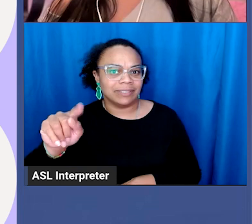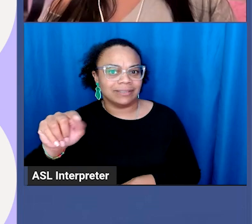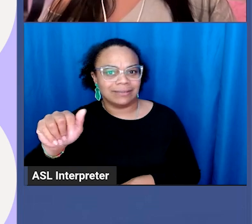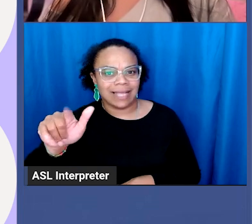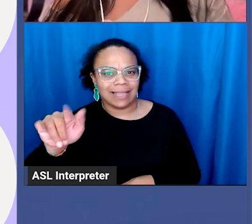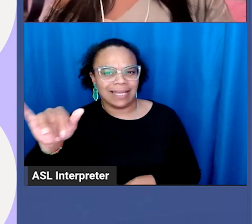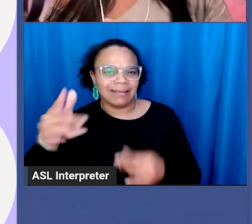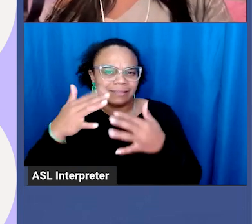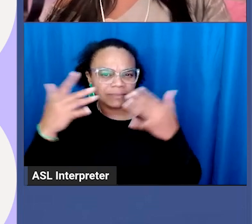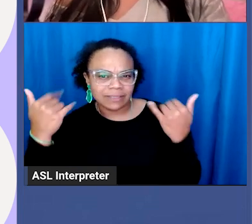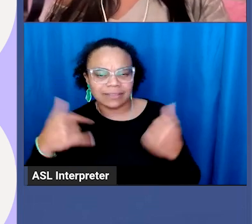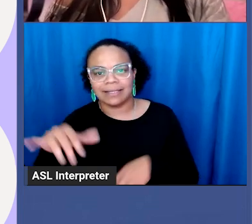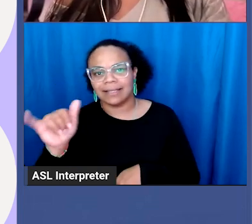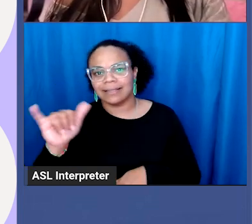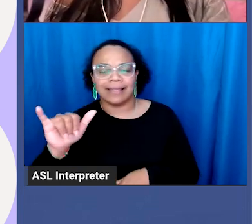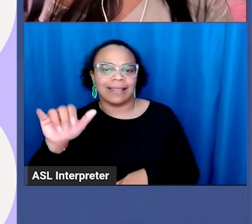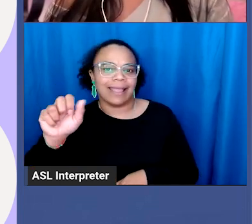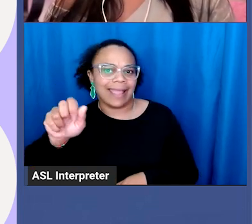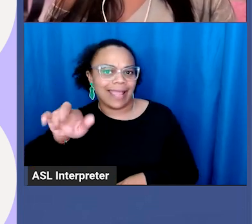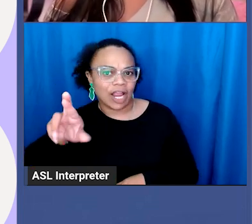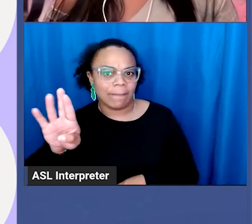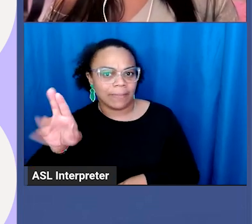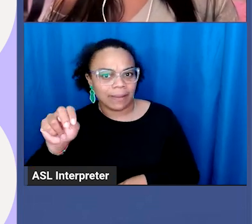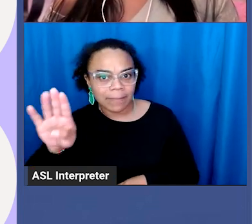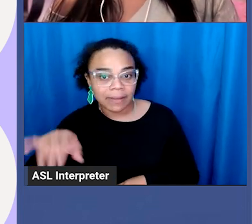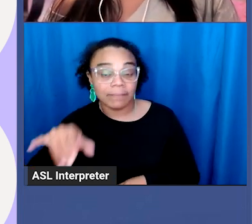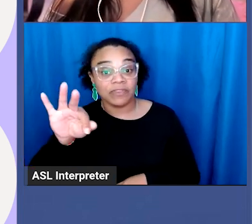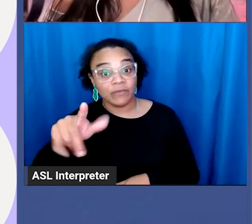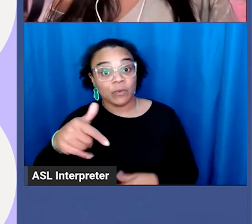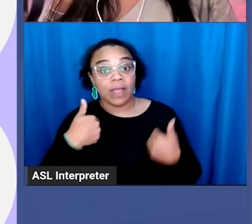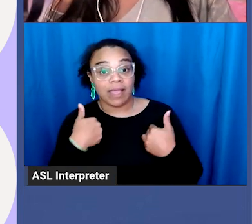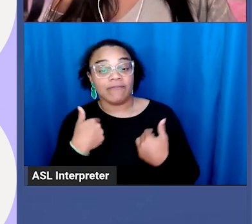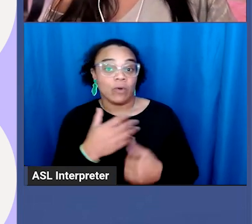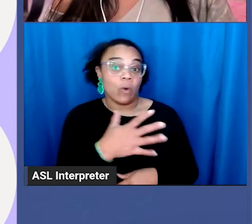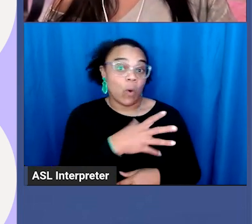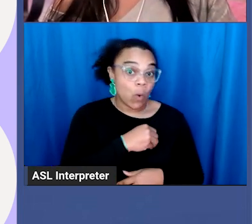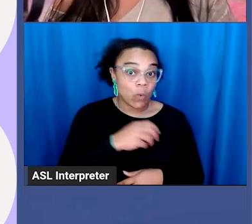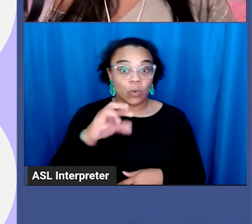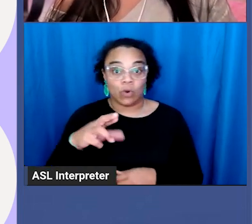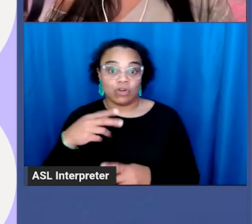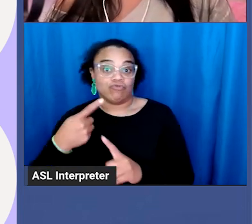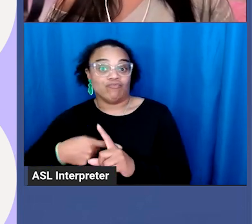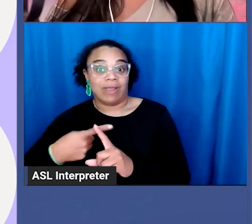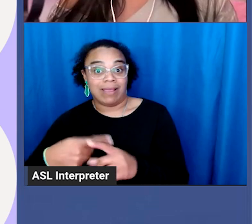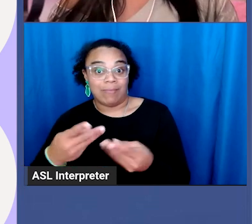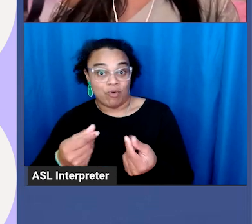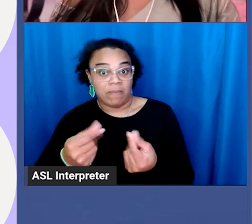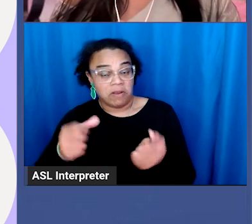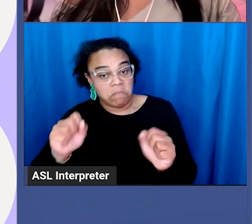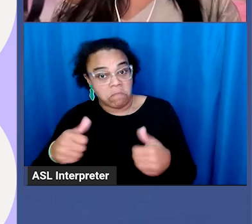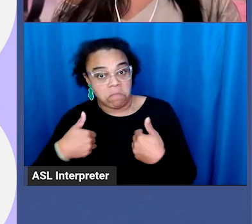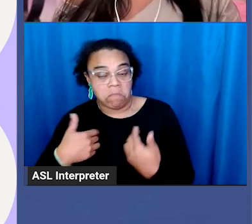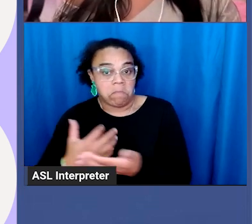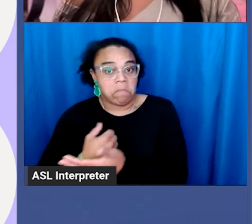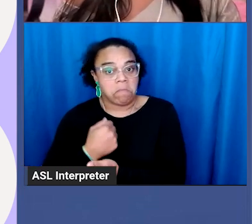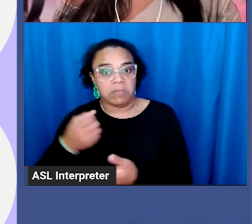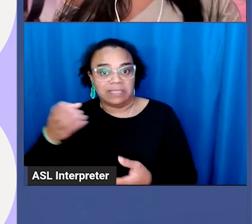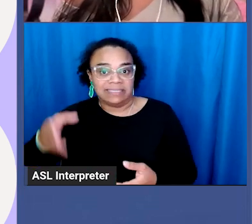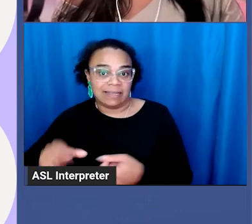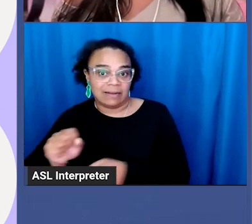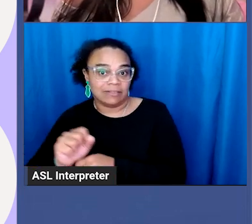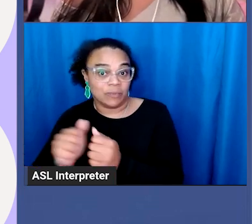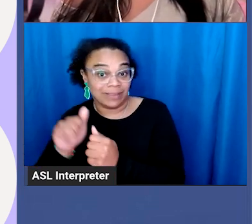bartending. If you own a property, or if even you rent a property, there's side hustles with that. If you have extra